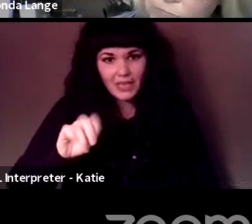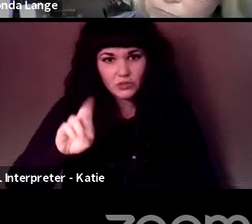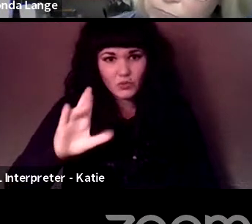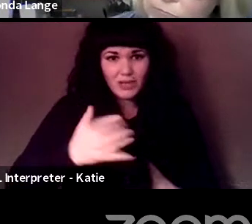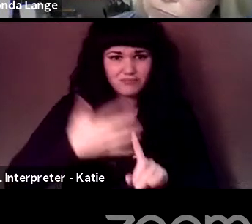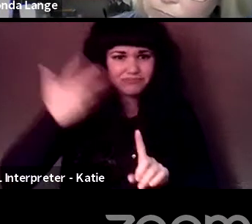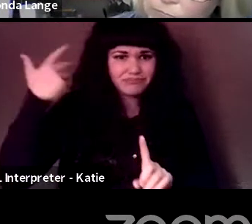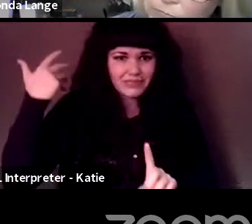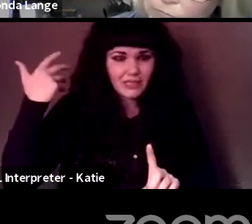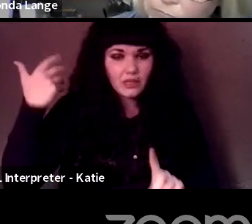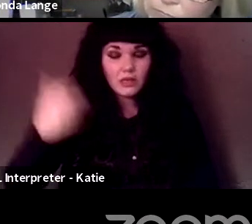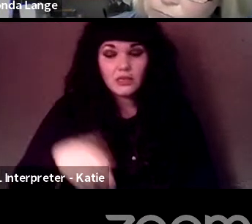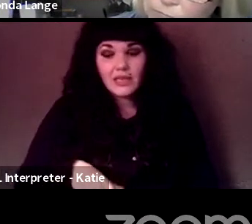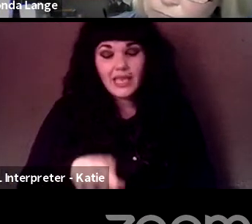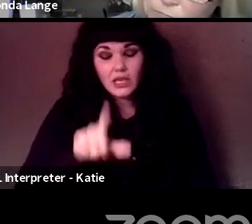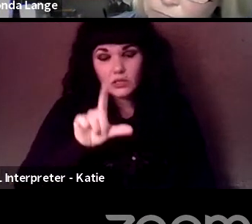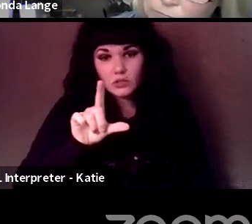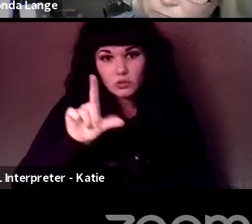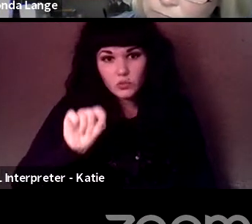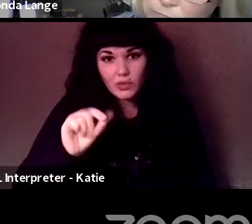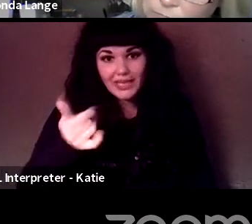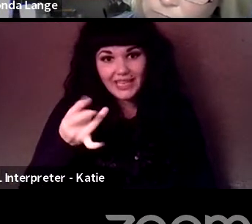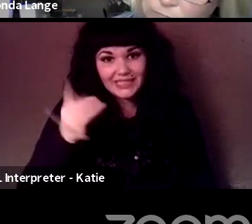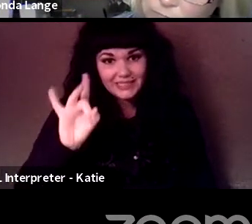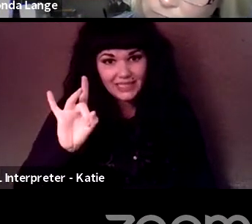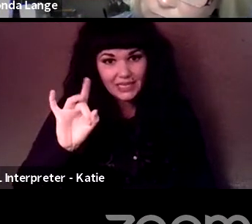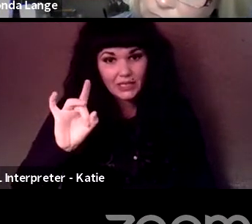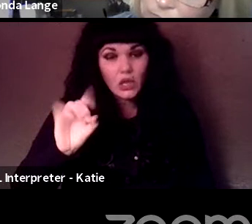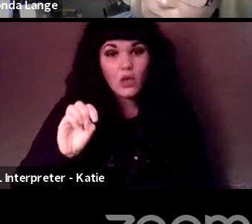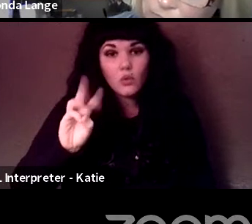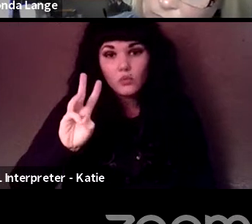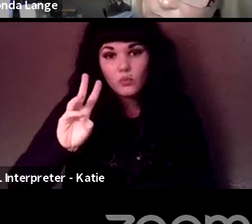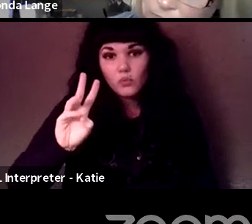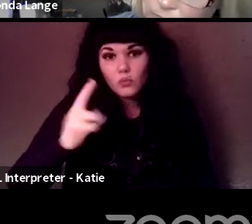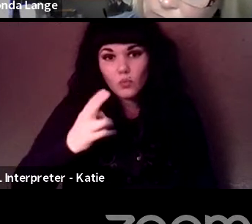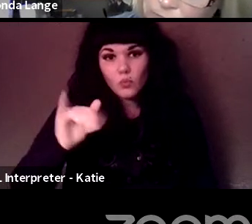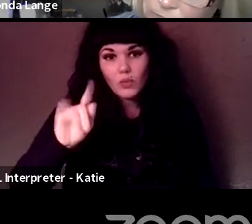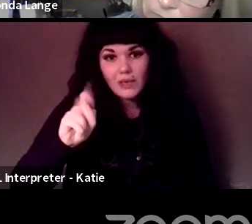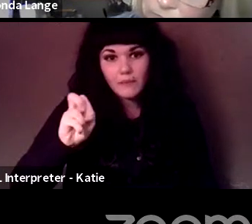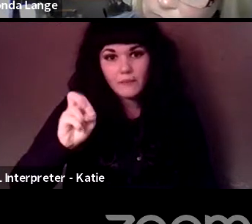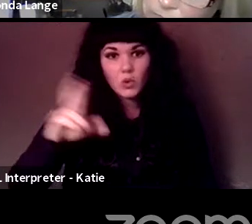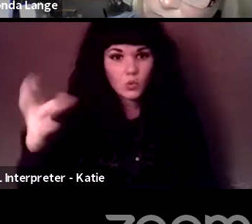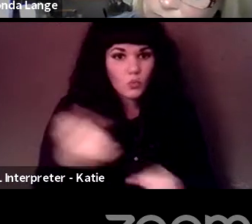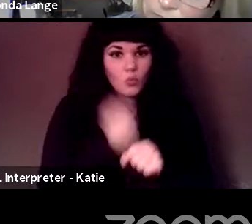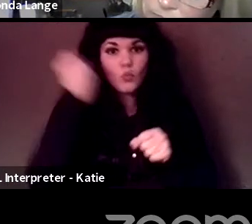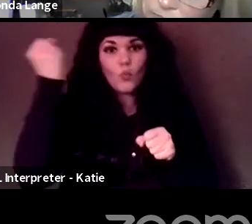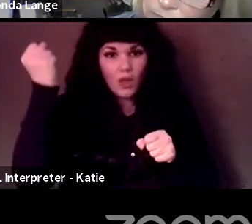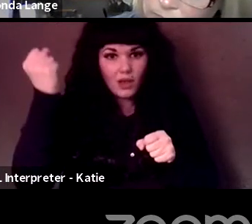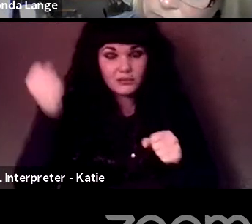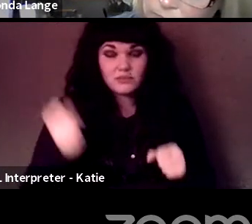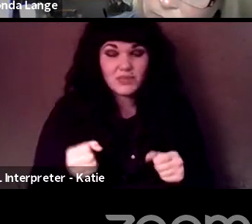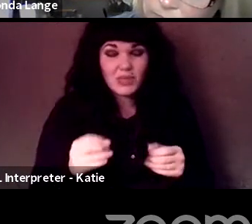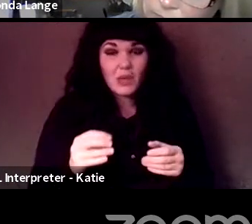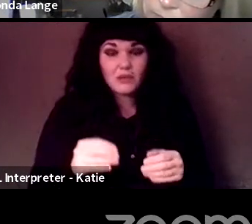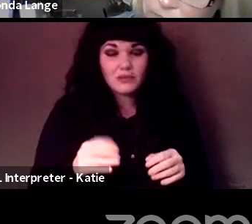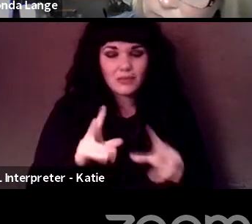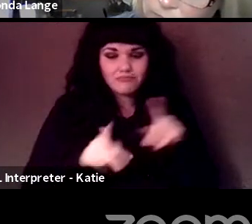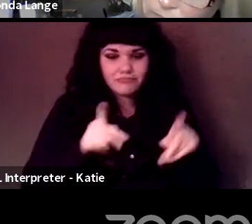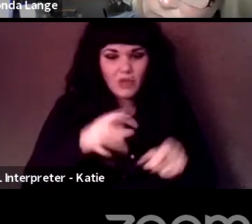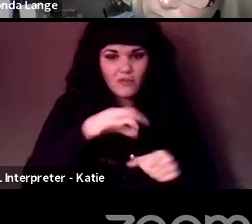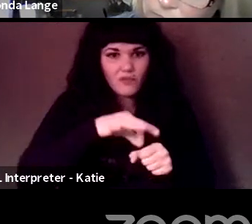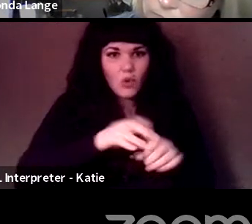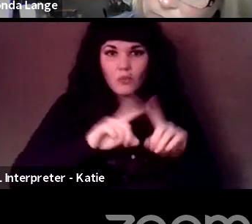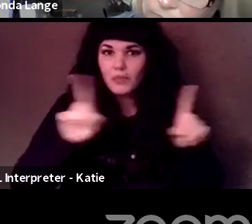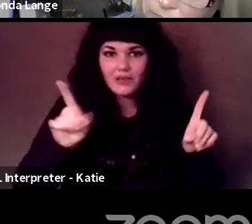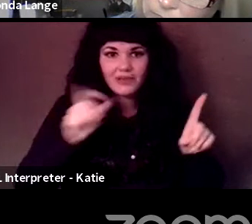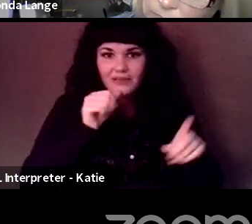2018, Gretchen Whitmer won the state by a large margin, did not win the majorities in the House or the Senate to go along with it. And